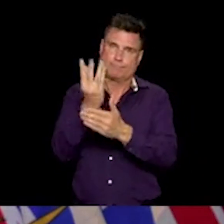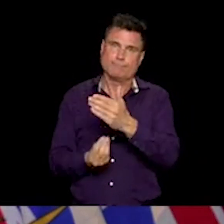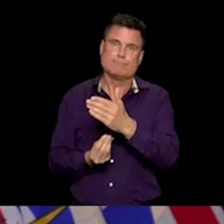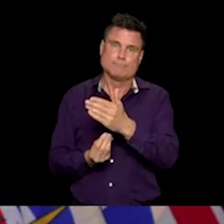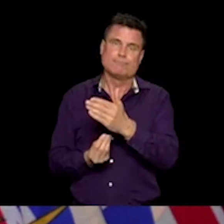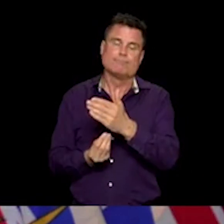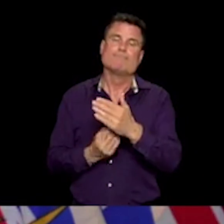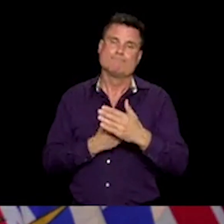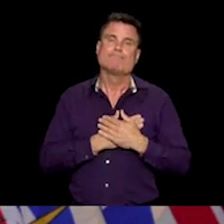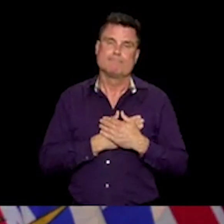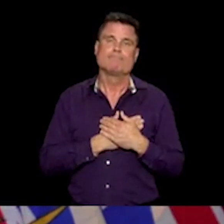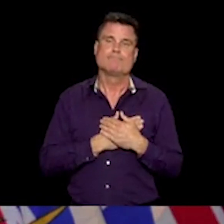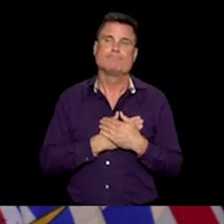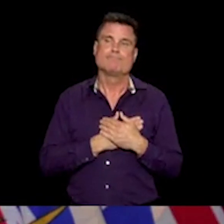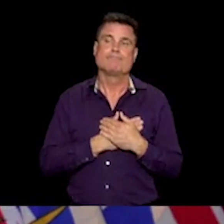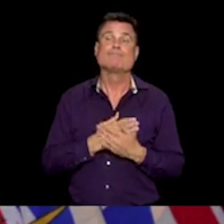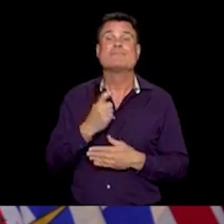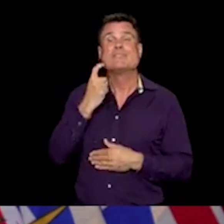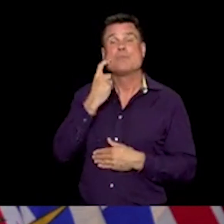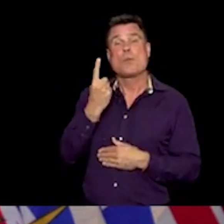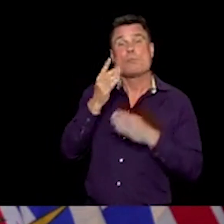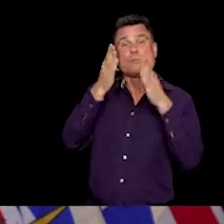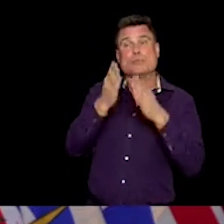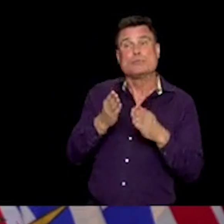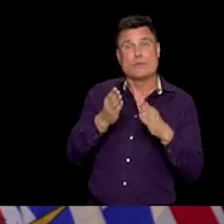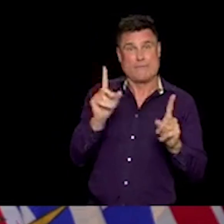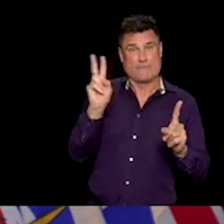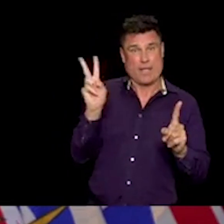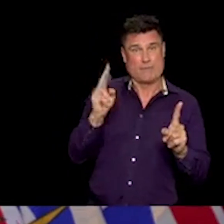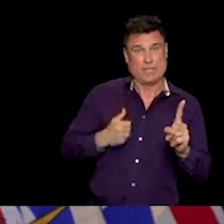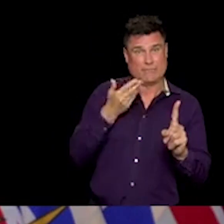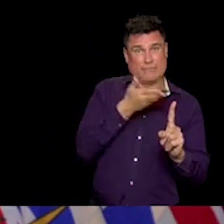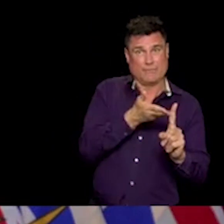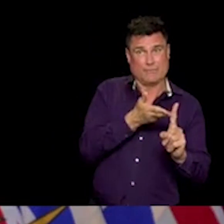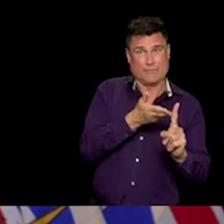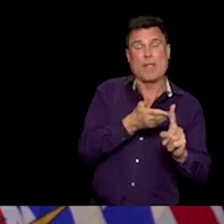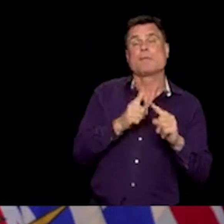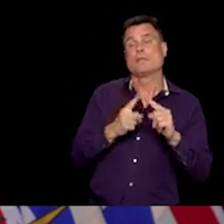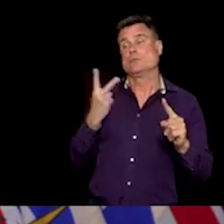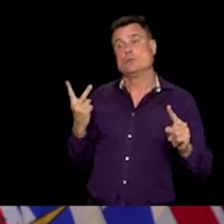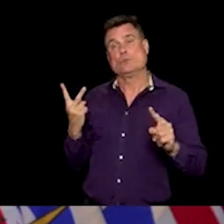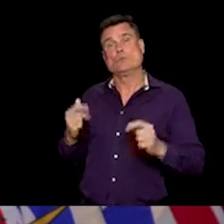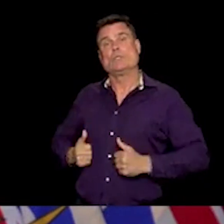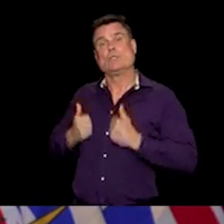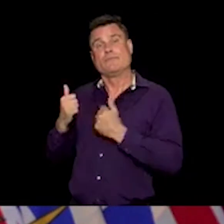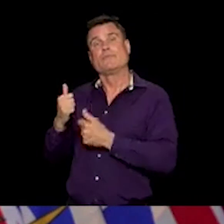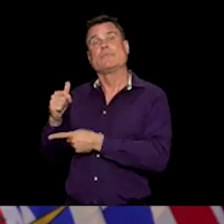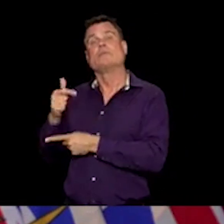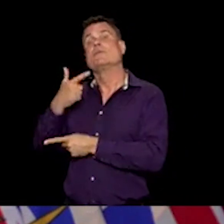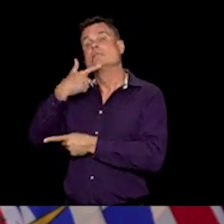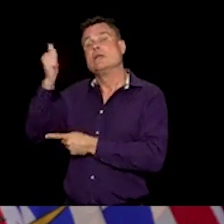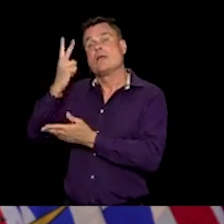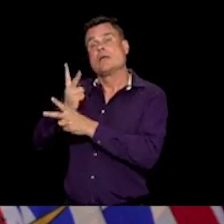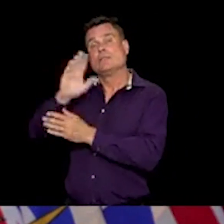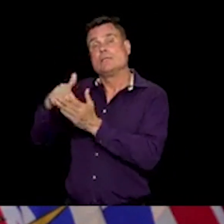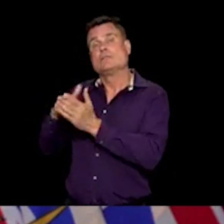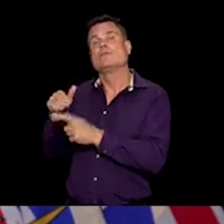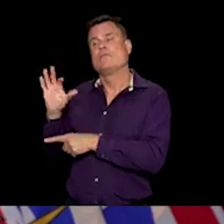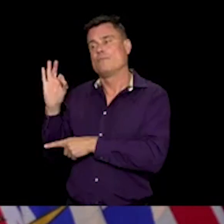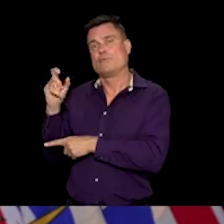British Columbia, and of those, 43 people are in hospital, and 8 of those are in critical care or